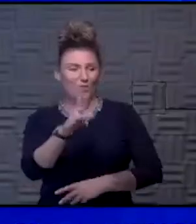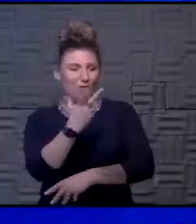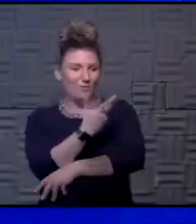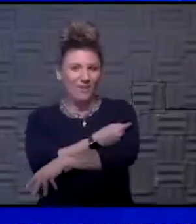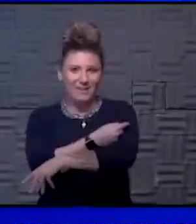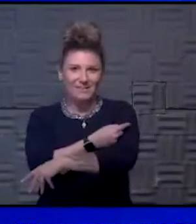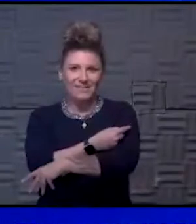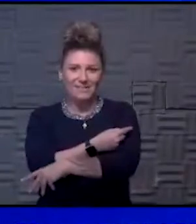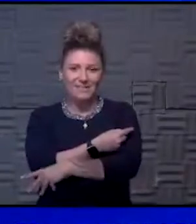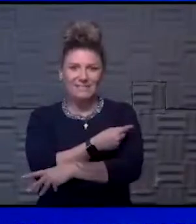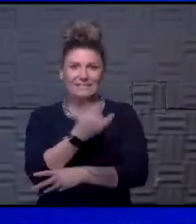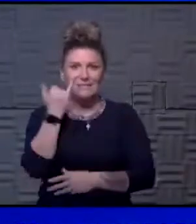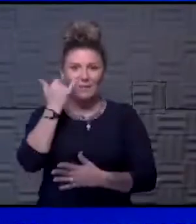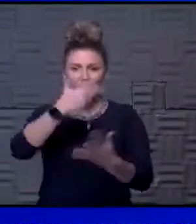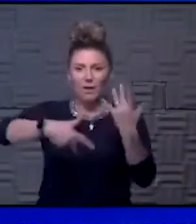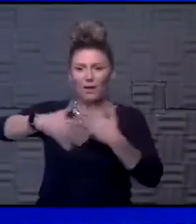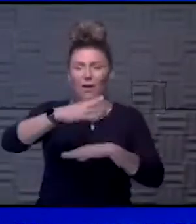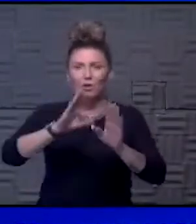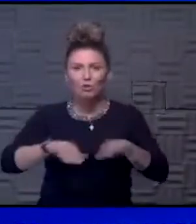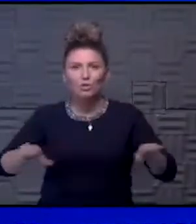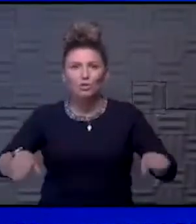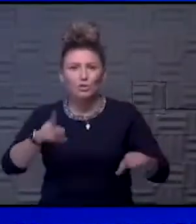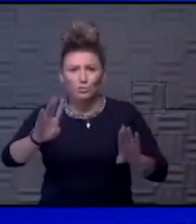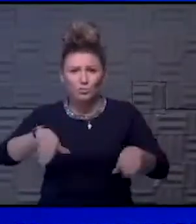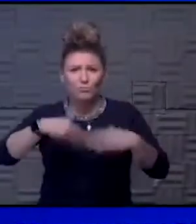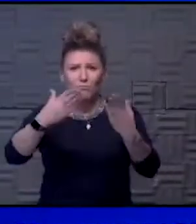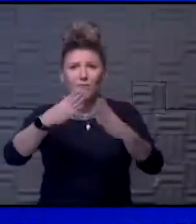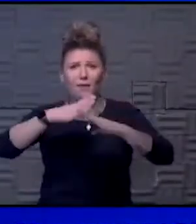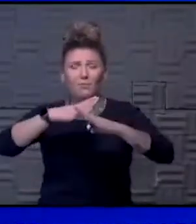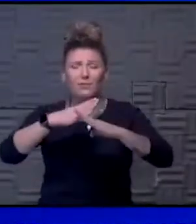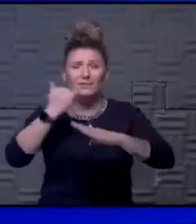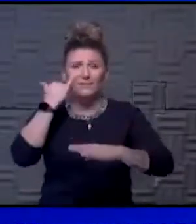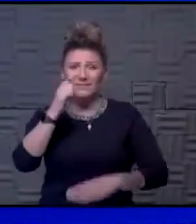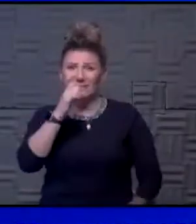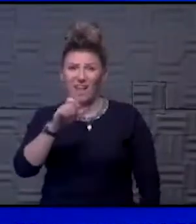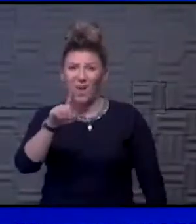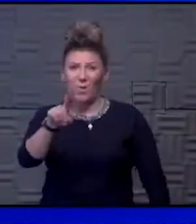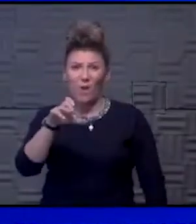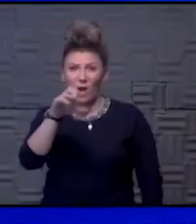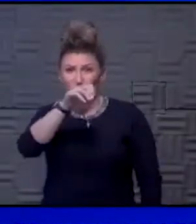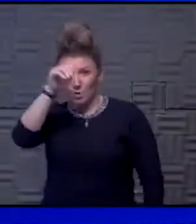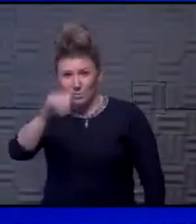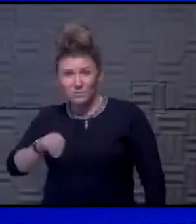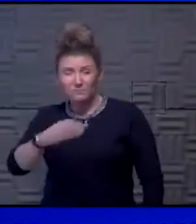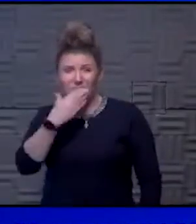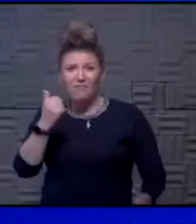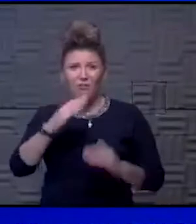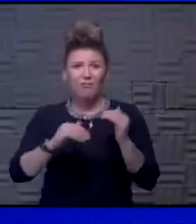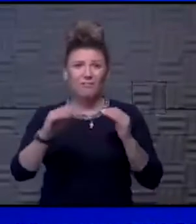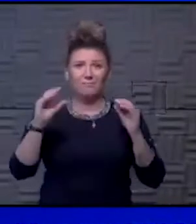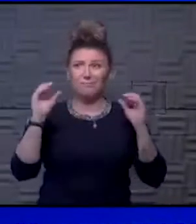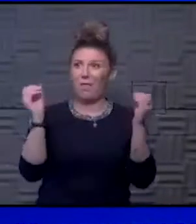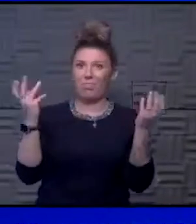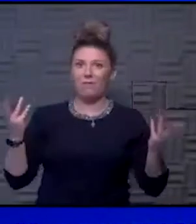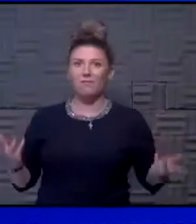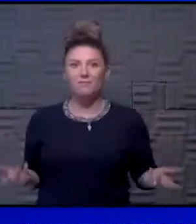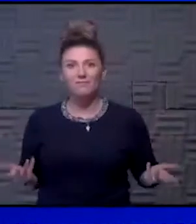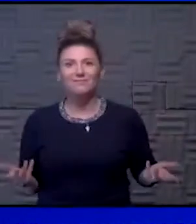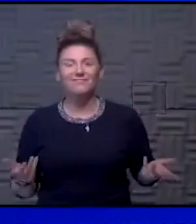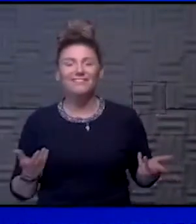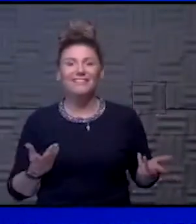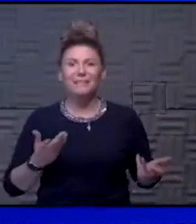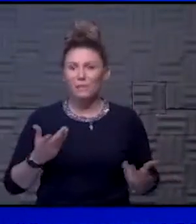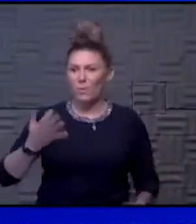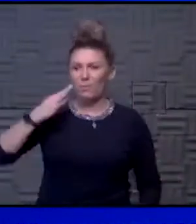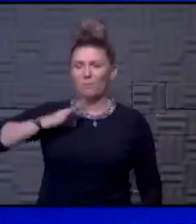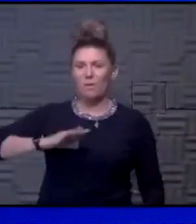they're going to be around their children. You're providing them protection. Even if it's not 100%, it's better than nothing. And there's a really good reason to think about the benefit to